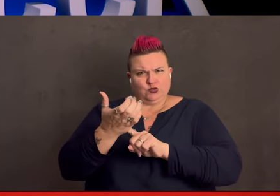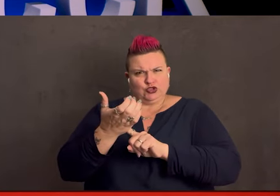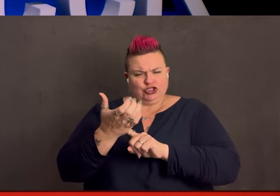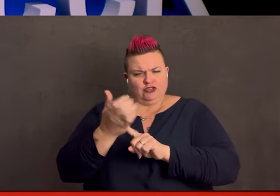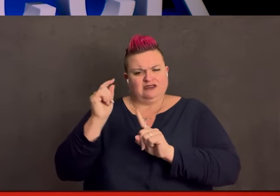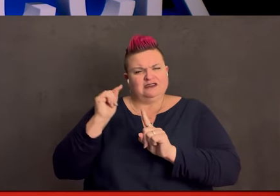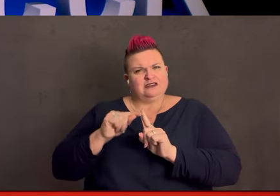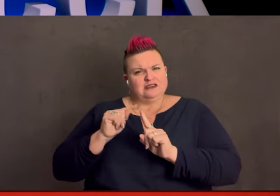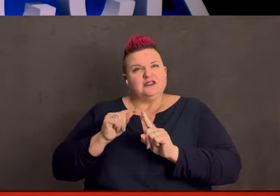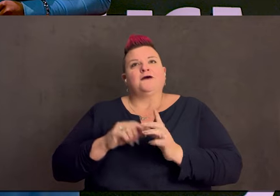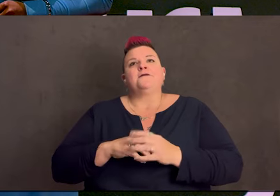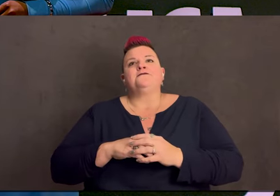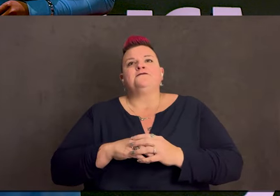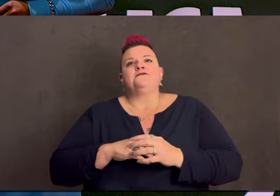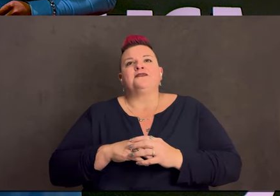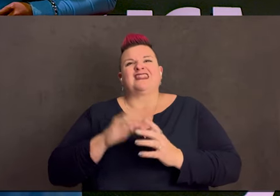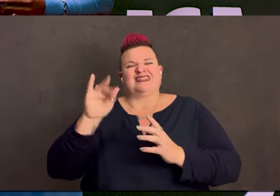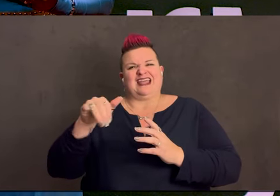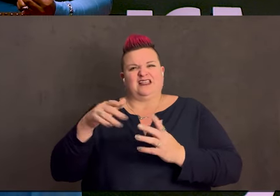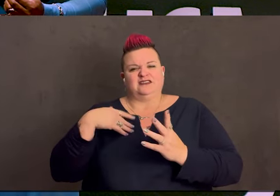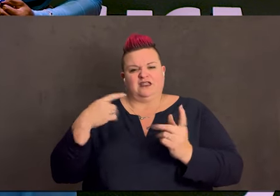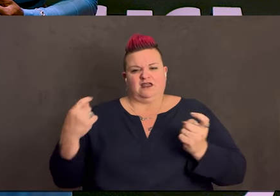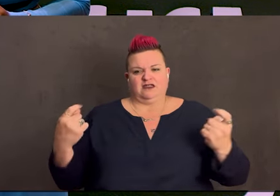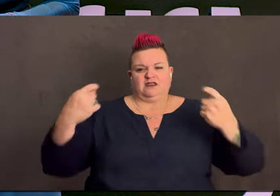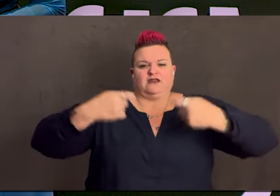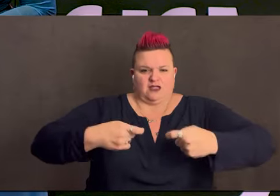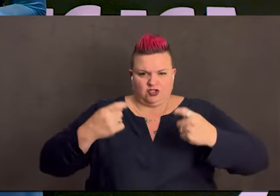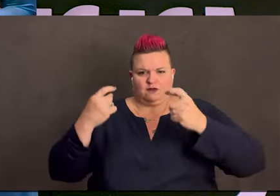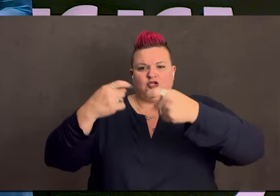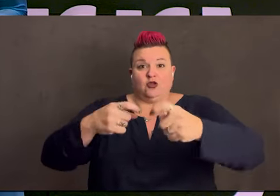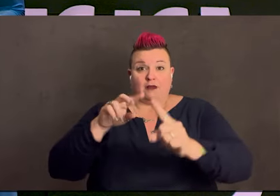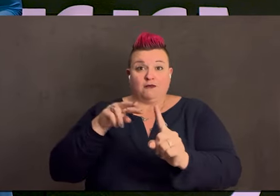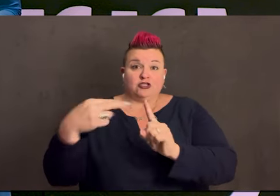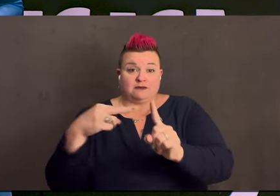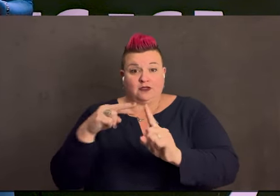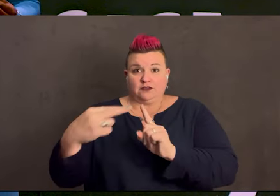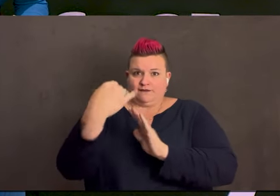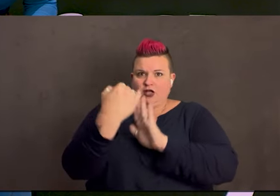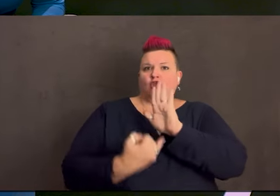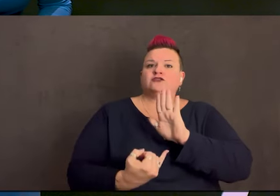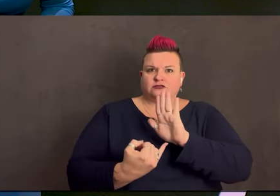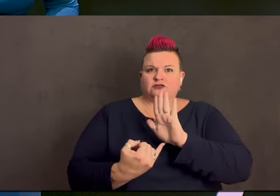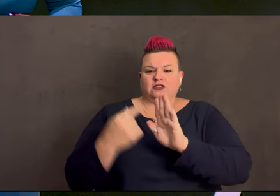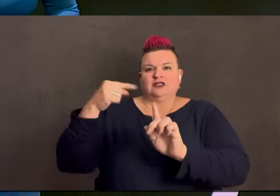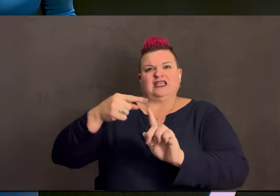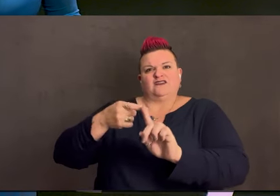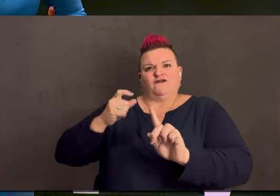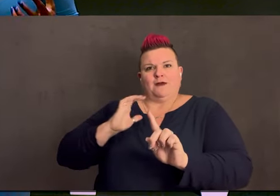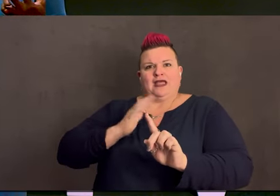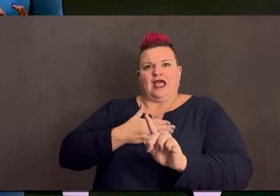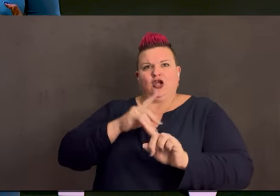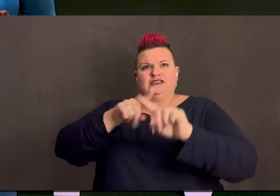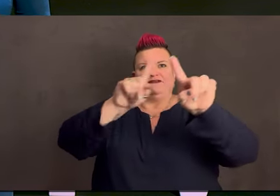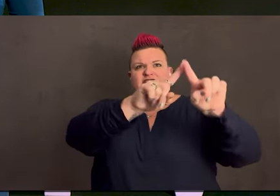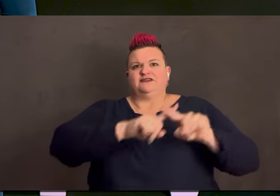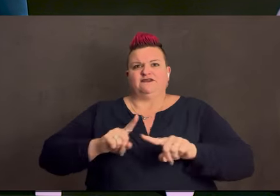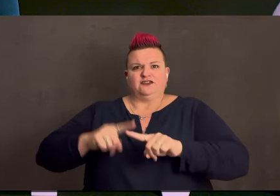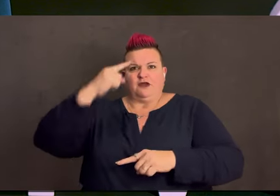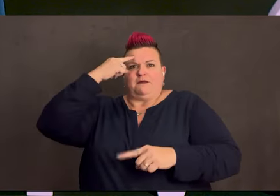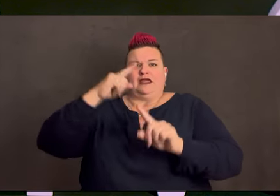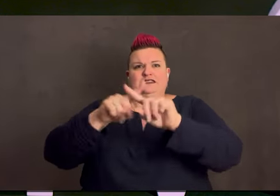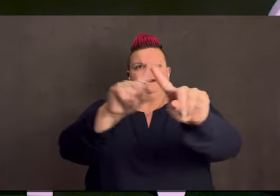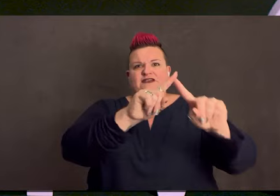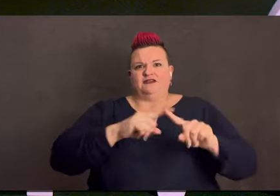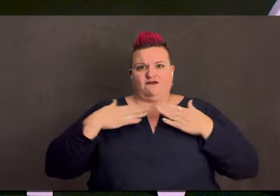Disability culture is the contributions, perspective, and art that come from our different minds and